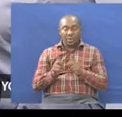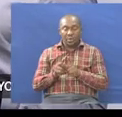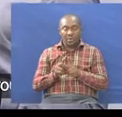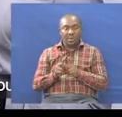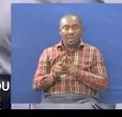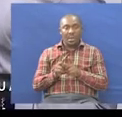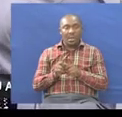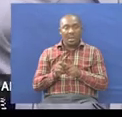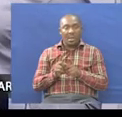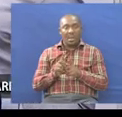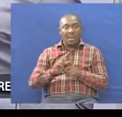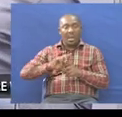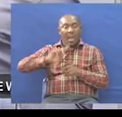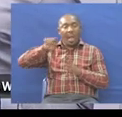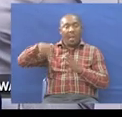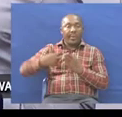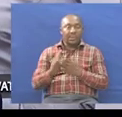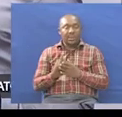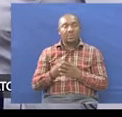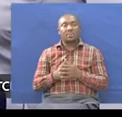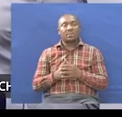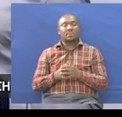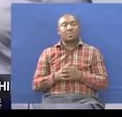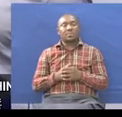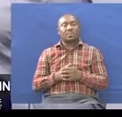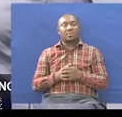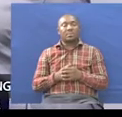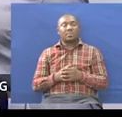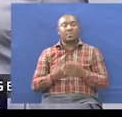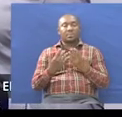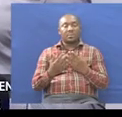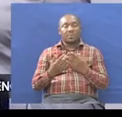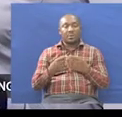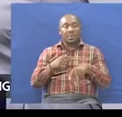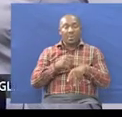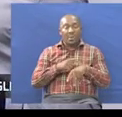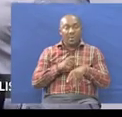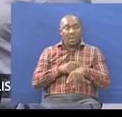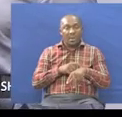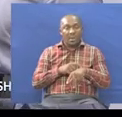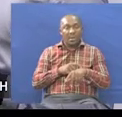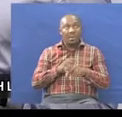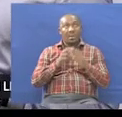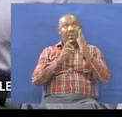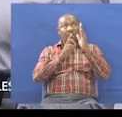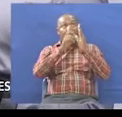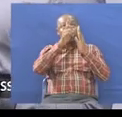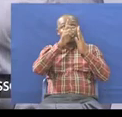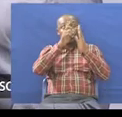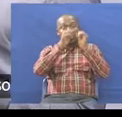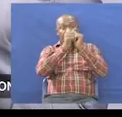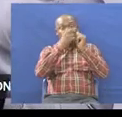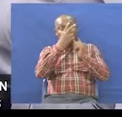hours. When the long arrow is at number 12 and the short arrow is at a certain number, we call